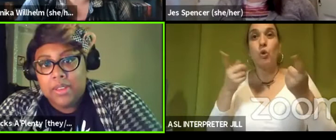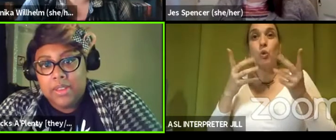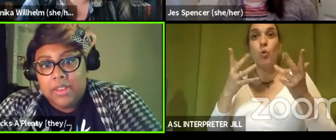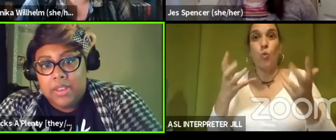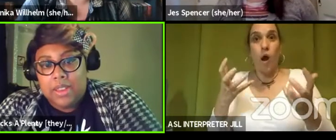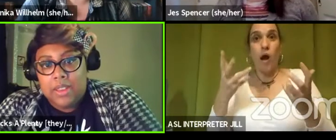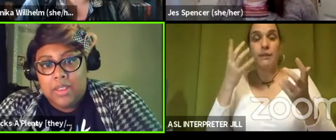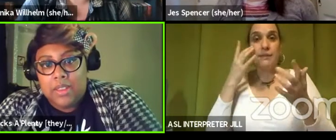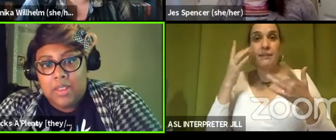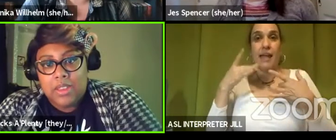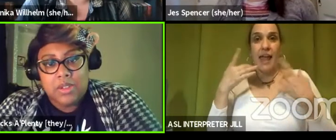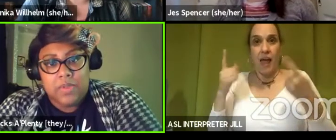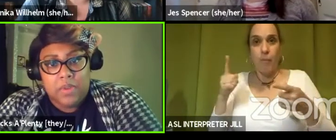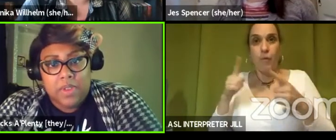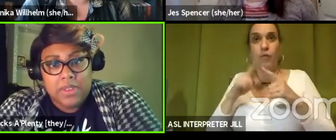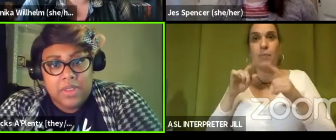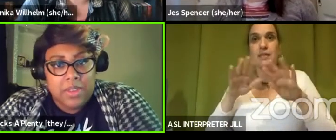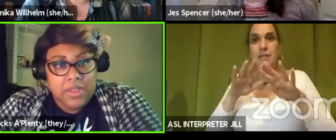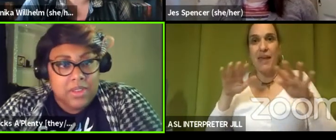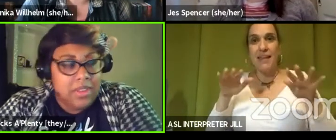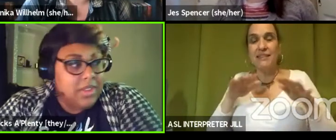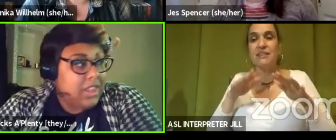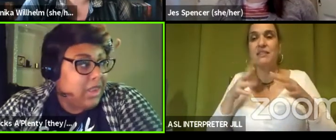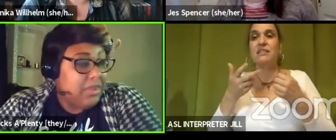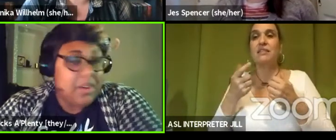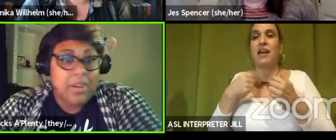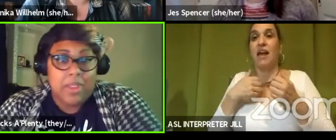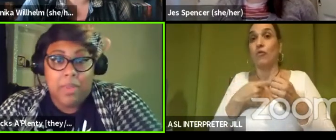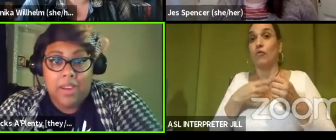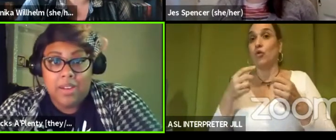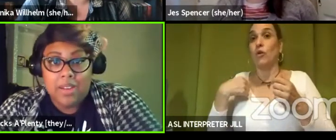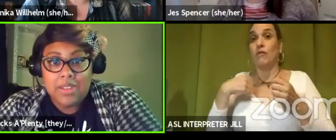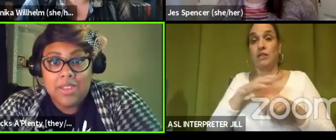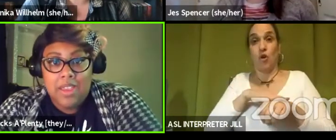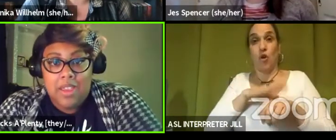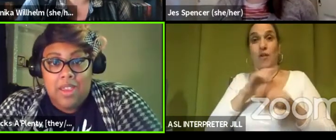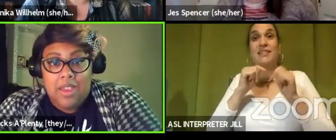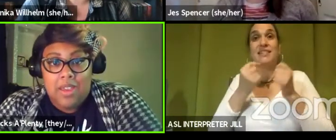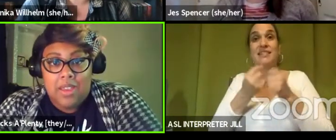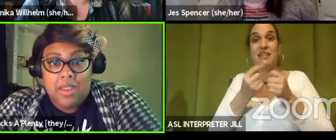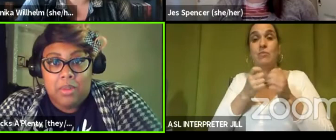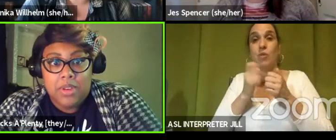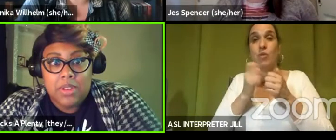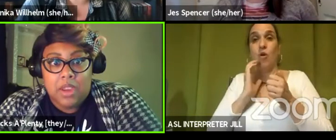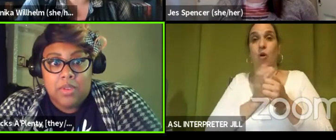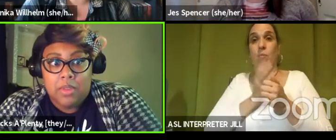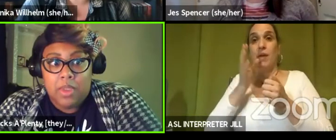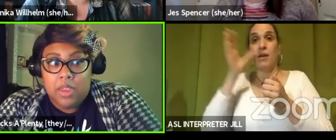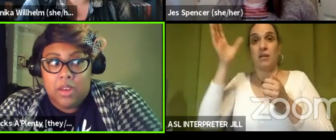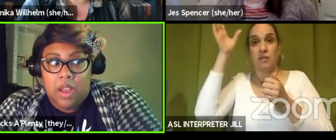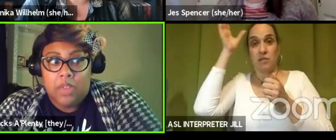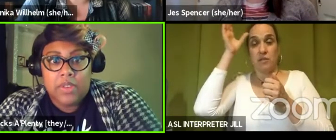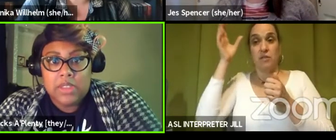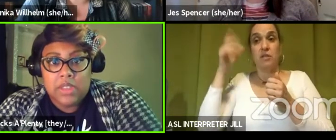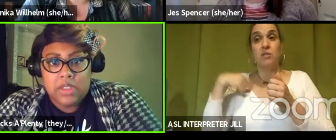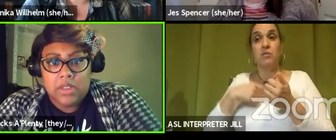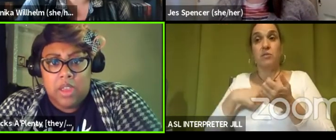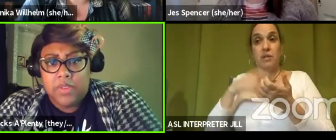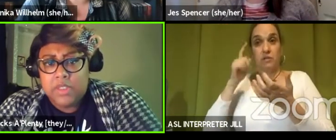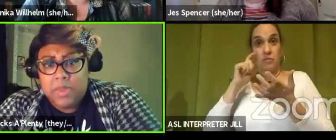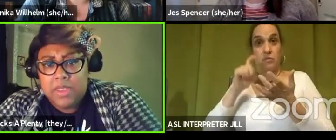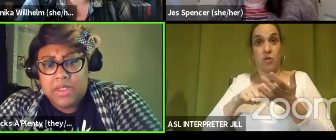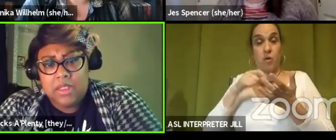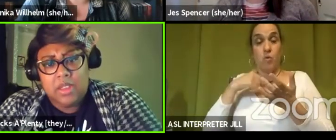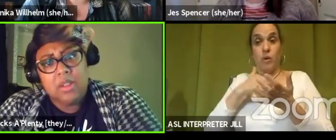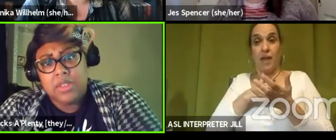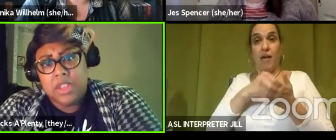of it. And like, so there's a few of us on the team that are parents. And like we discovered that we get an office, this